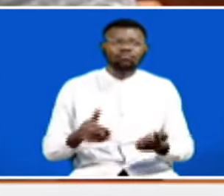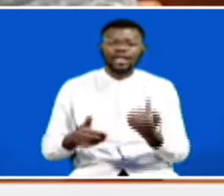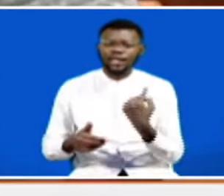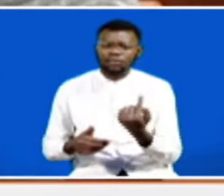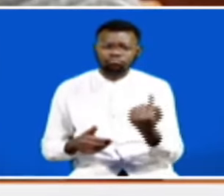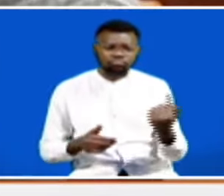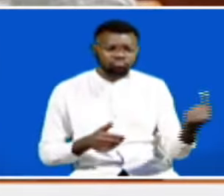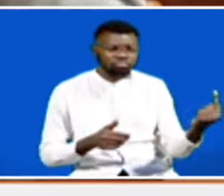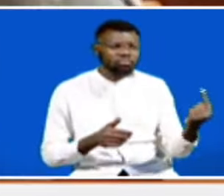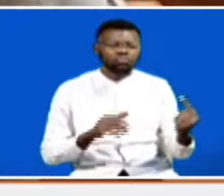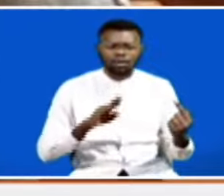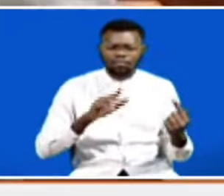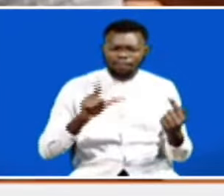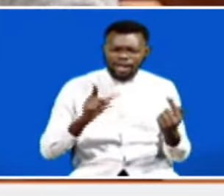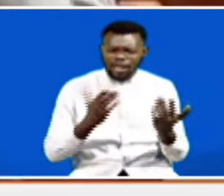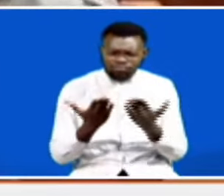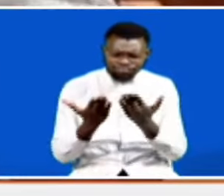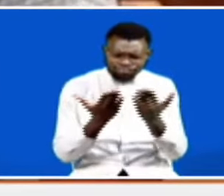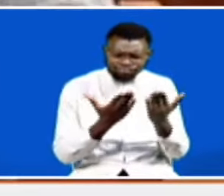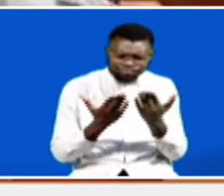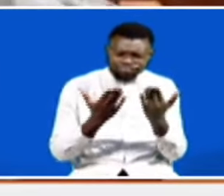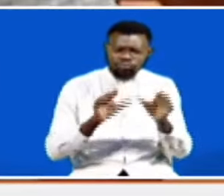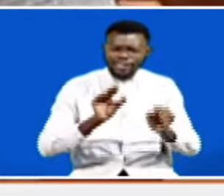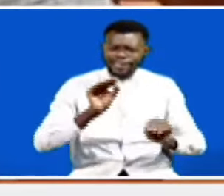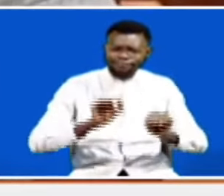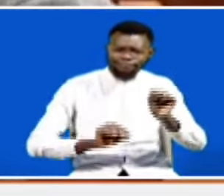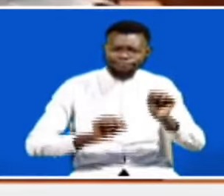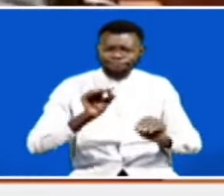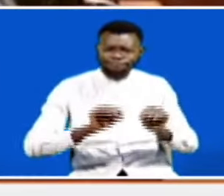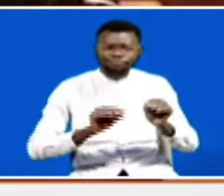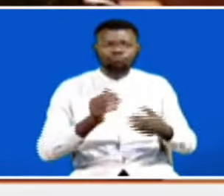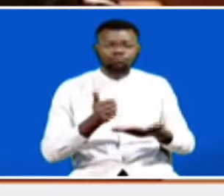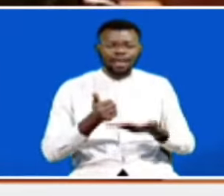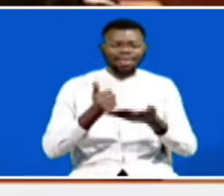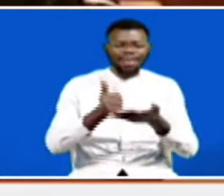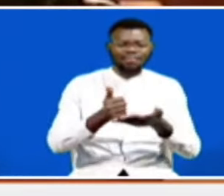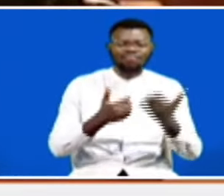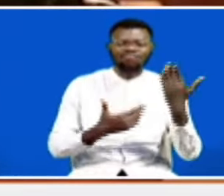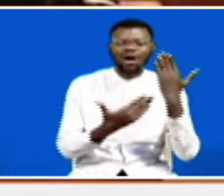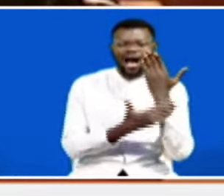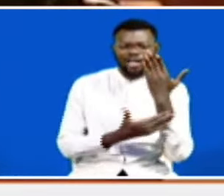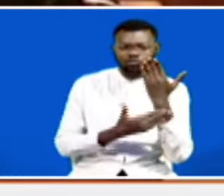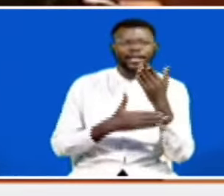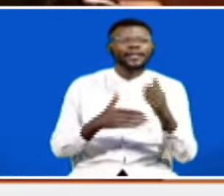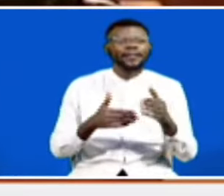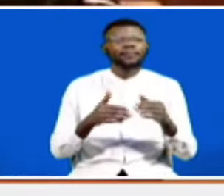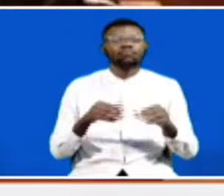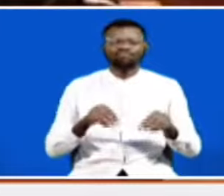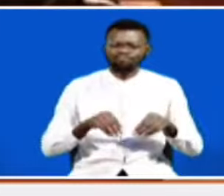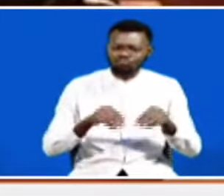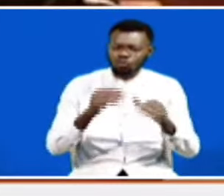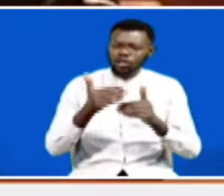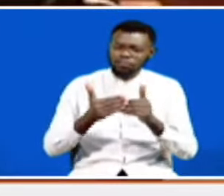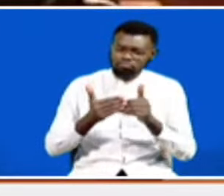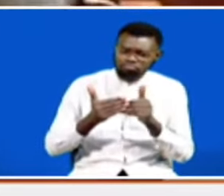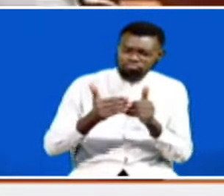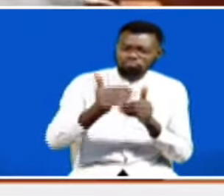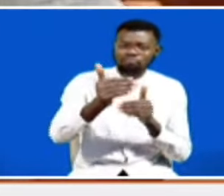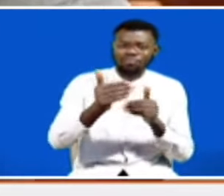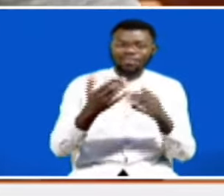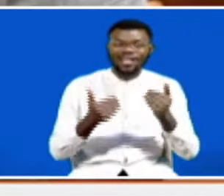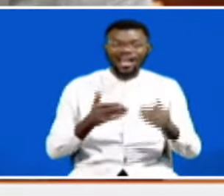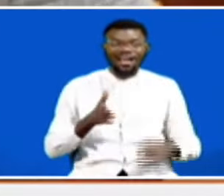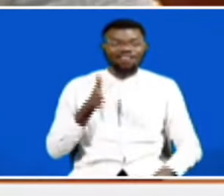this bill, who has helped this country to move forward, and to say that, Mr. Speaker, the generations